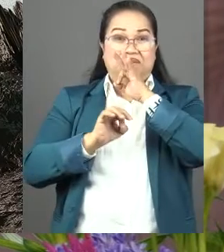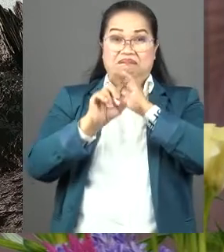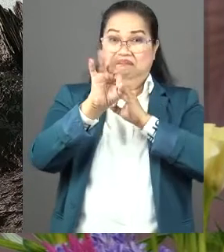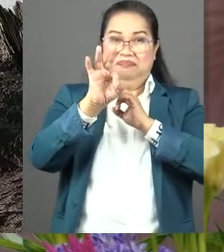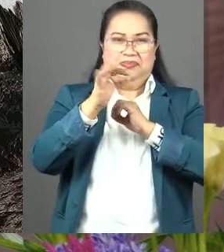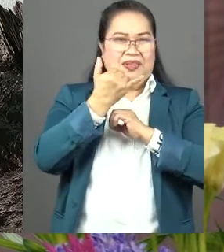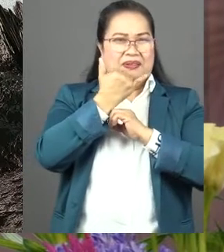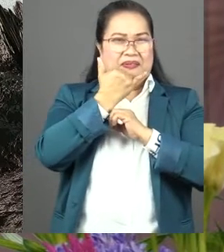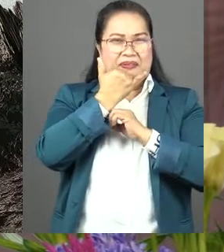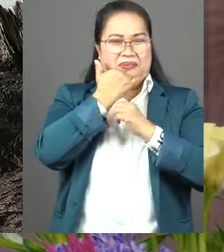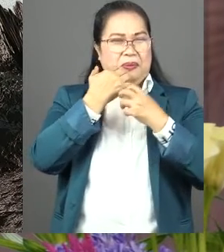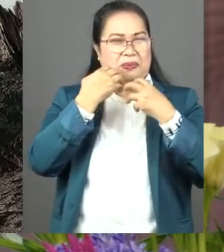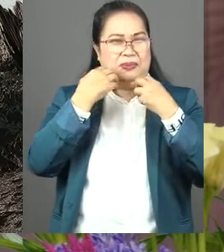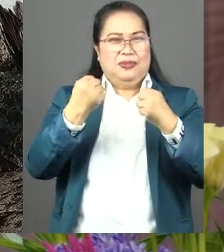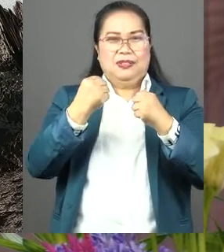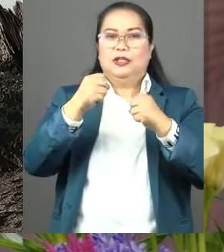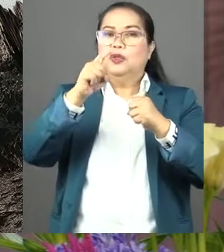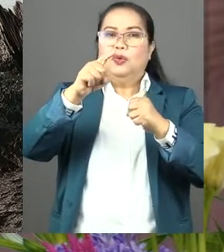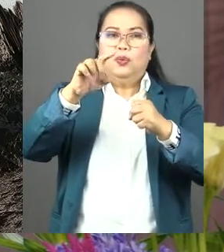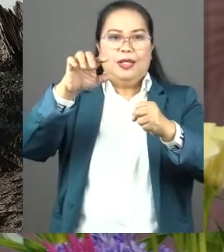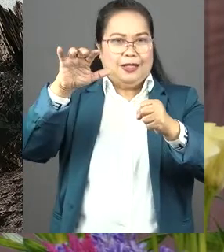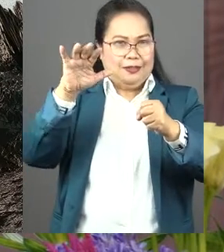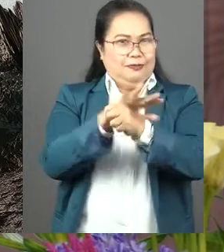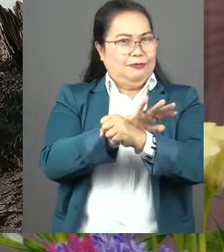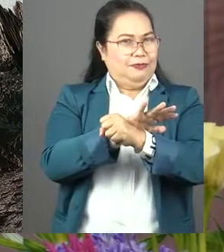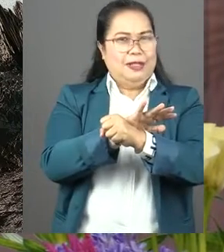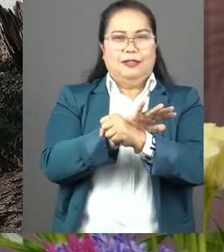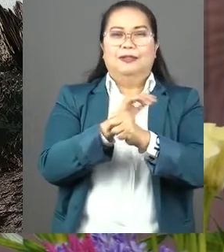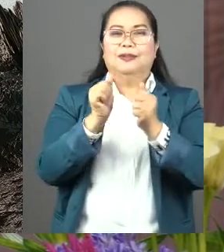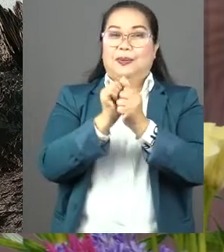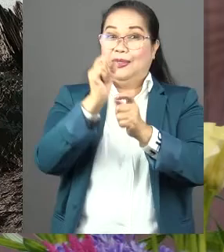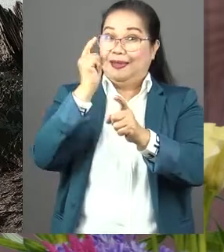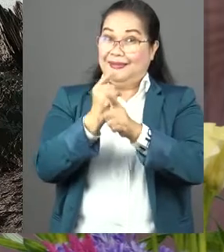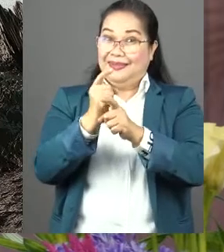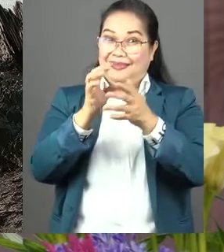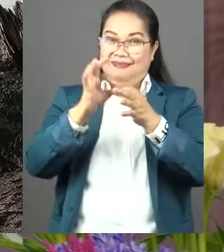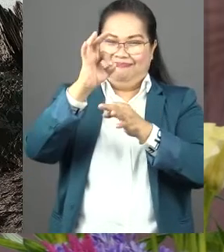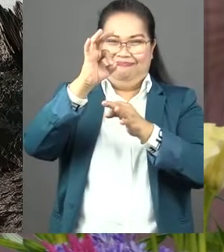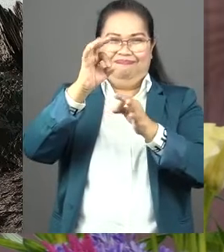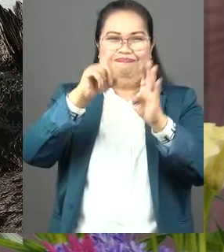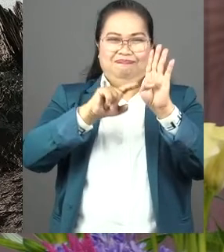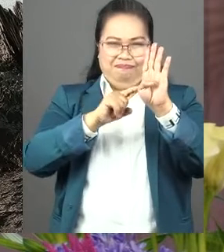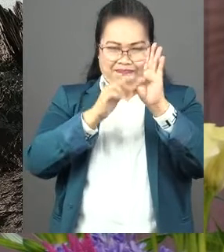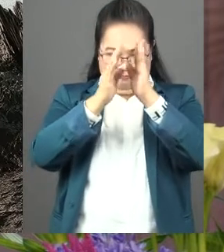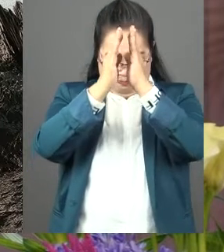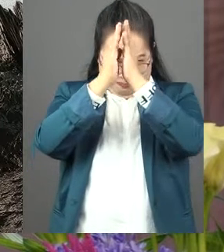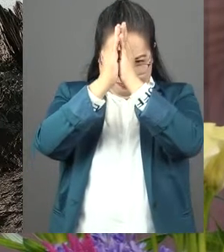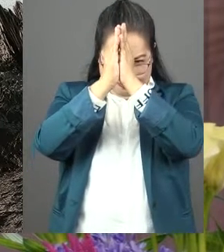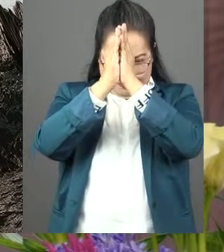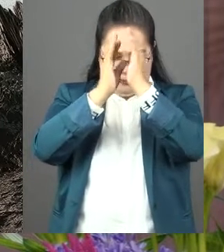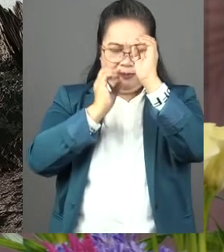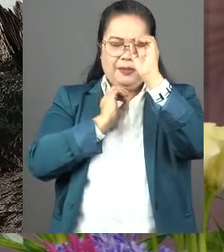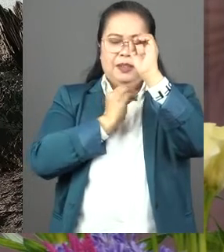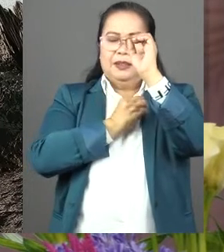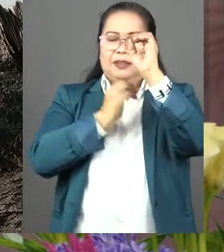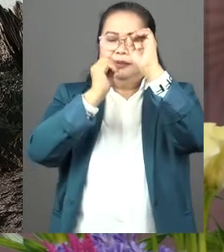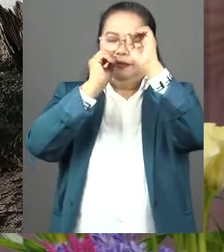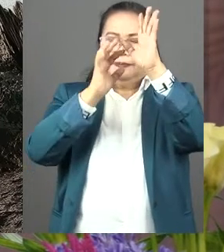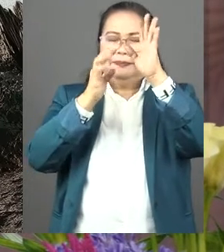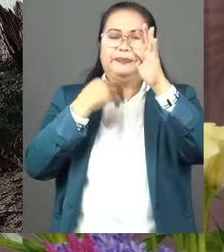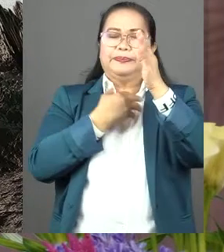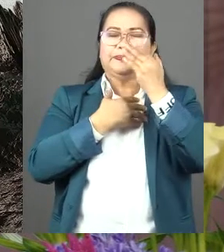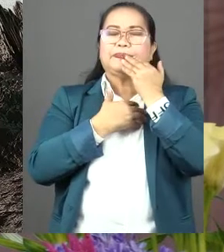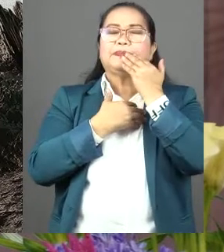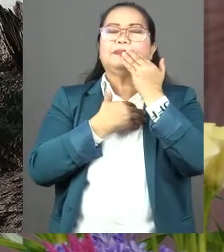it in our own strength. We must be filled with the right Spirit. Let's begin in a word of prayer. Dear Father, we thank you